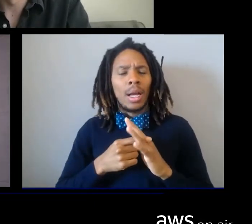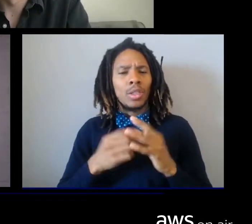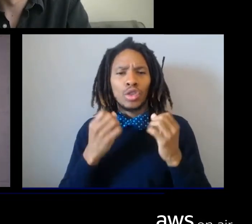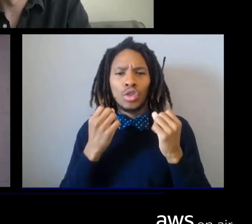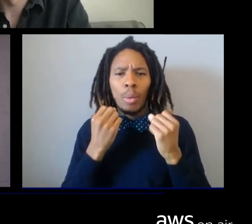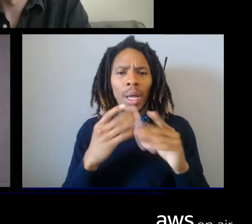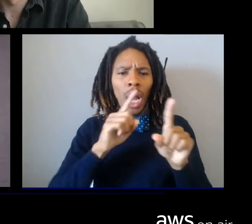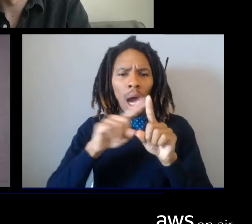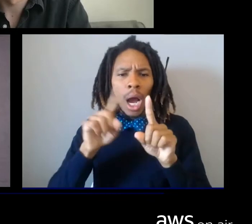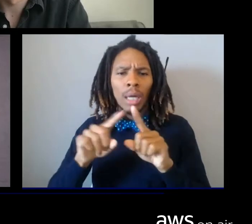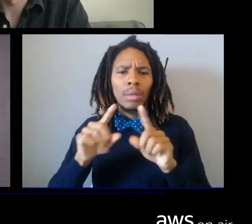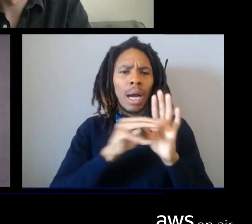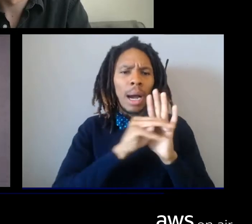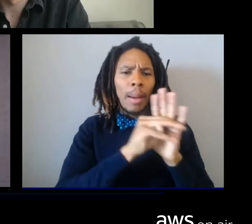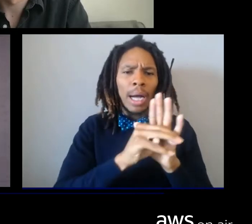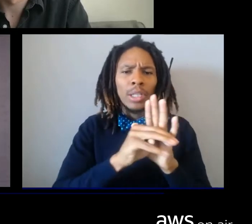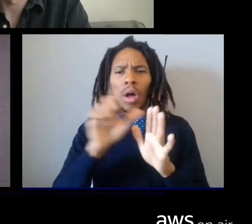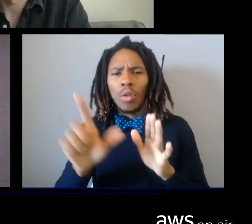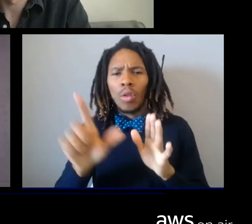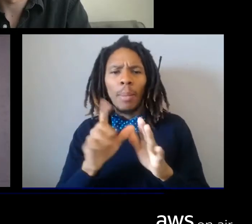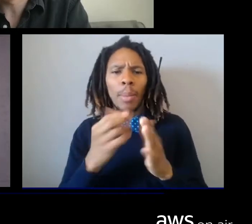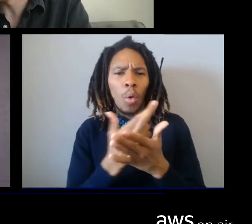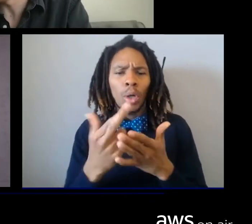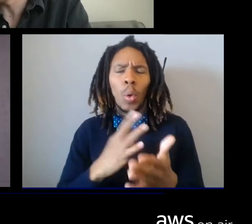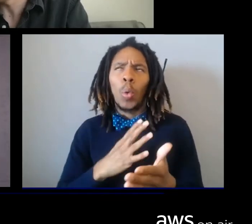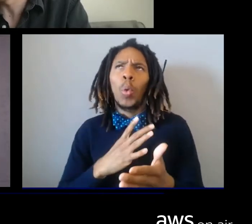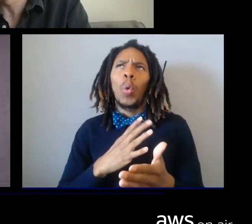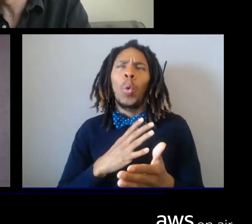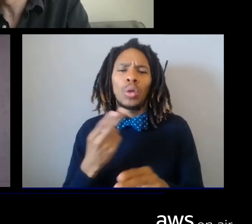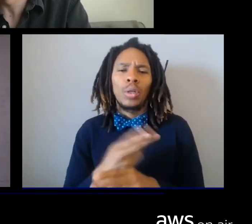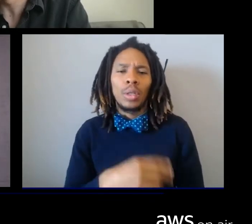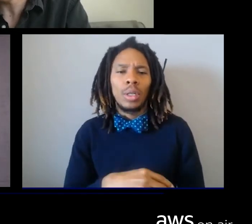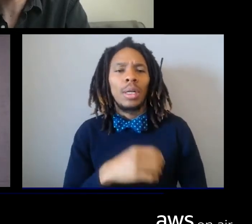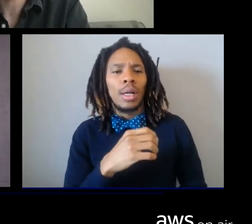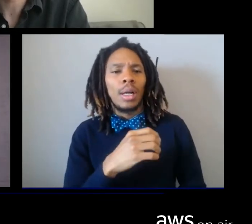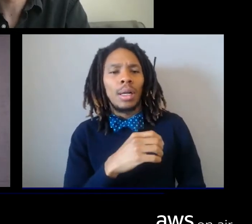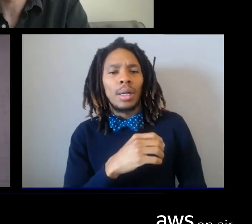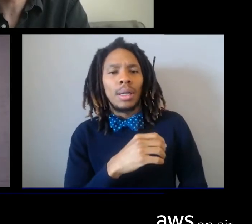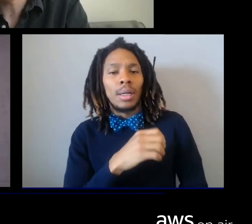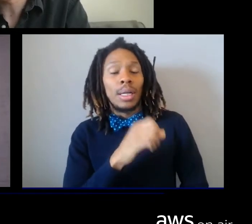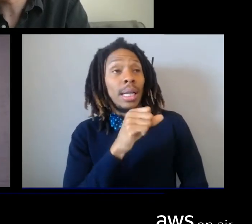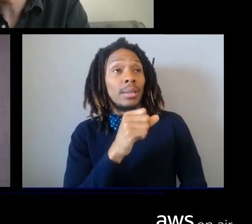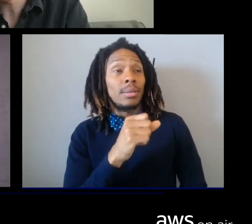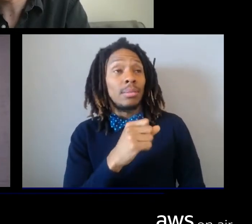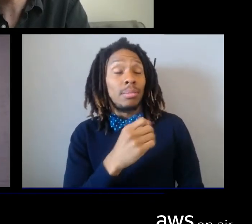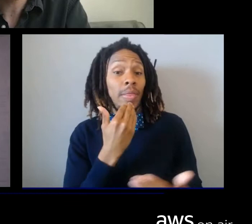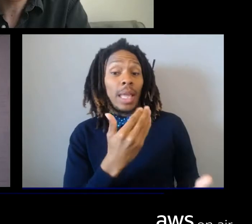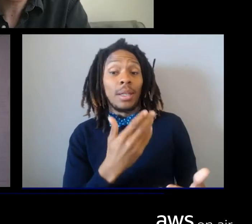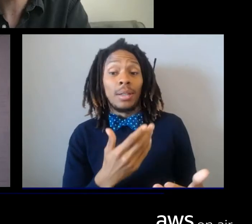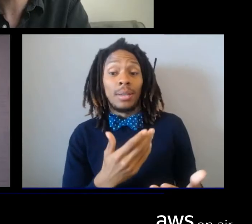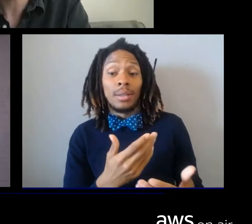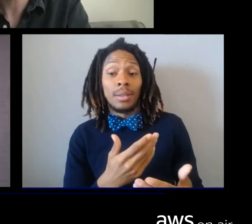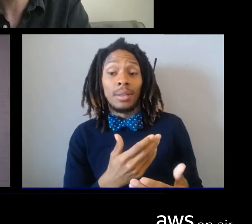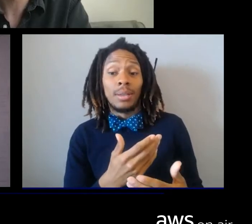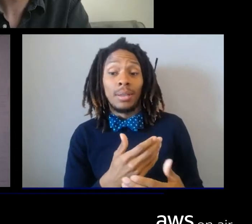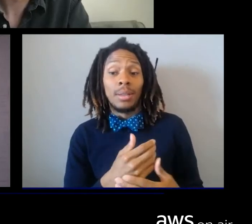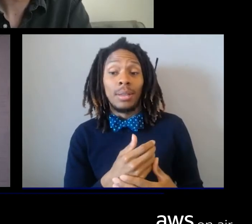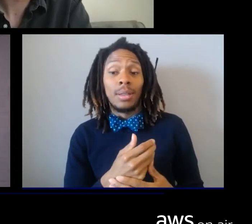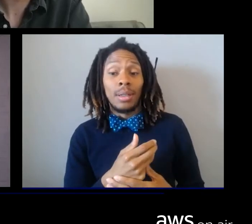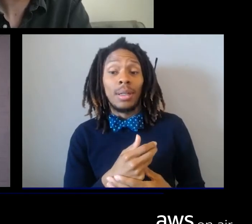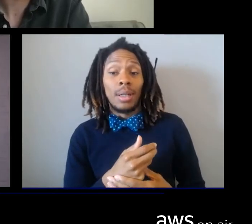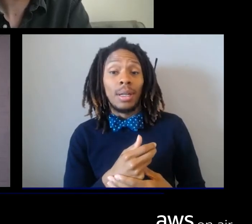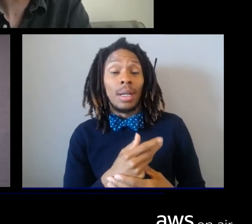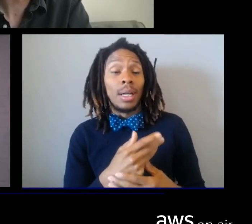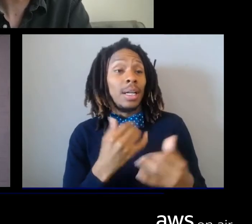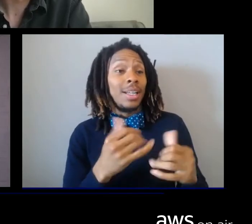and libraries that you can use. yeah, thank you. And as a continuation of this,